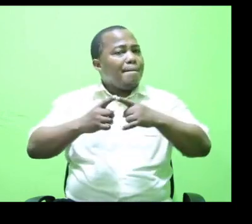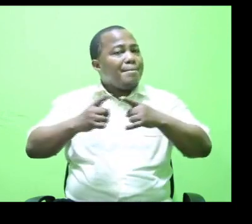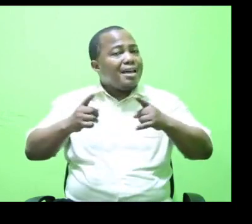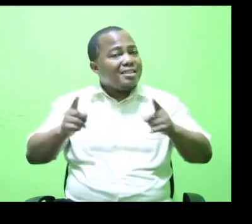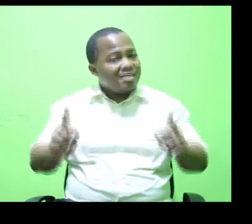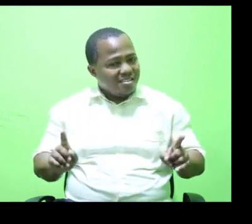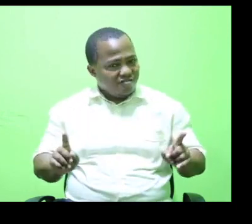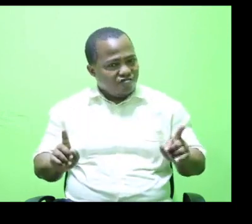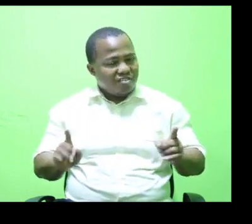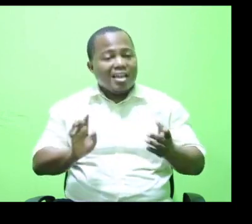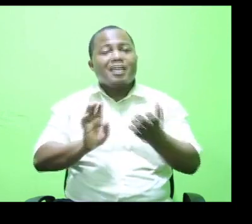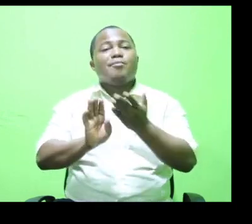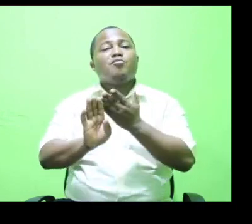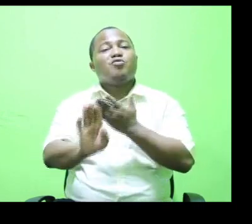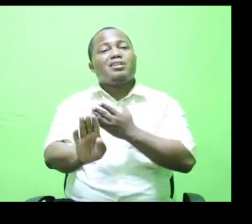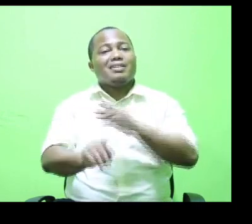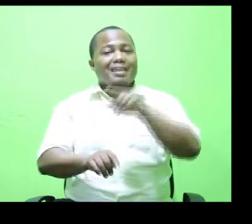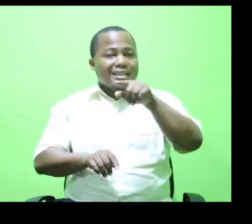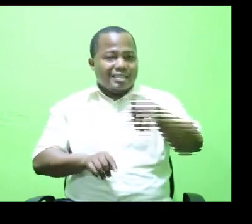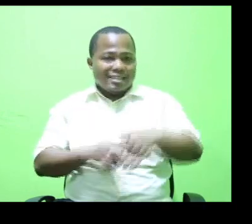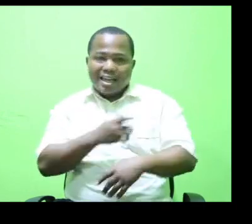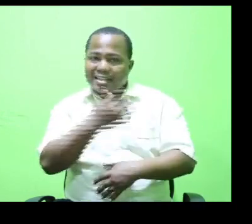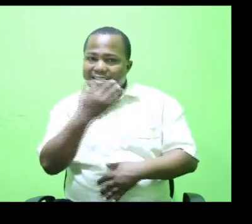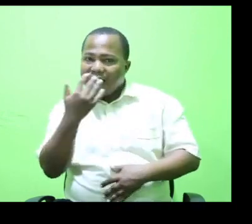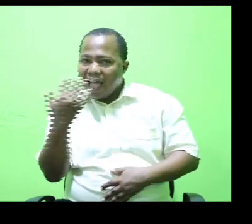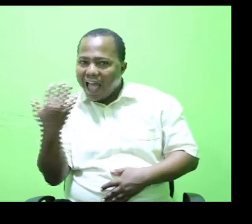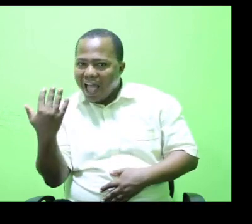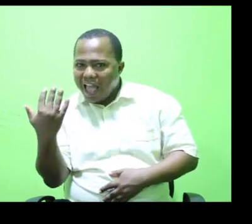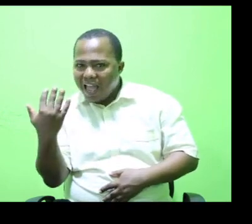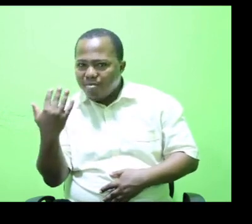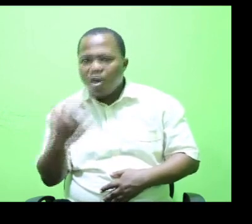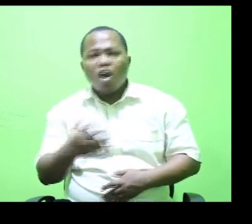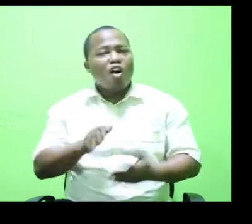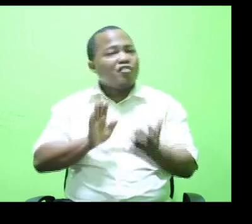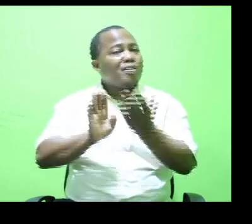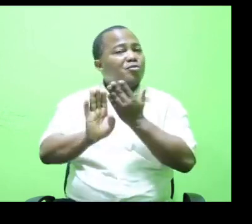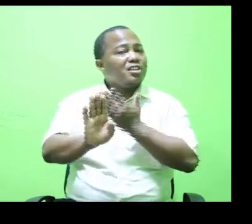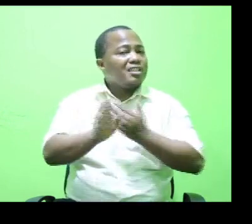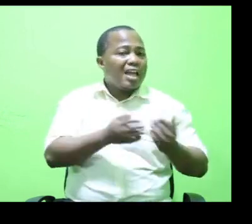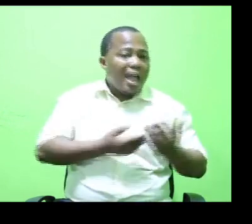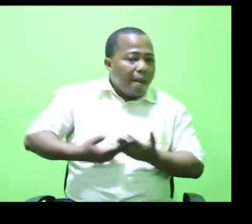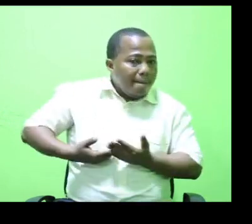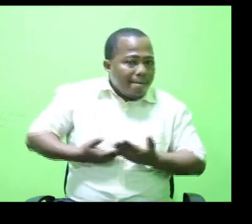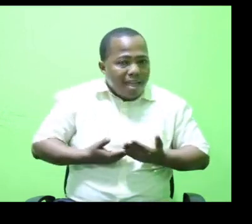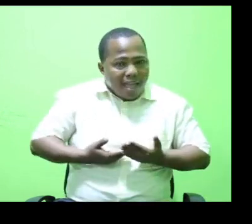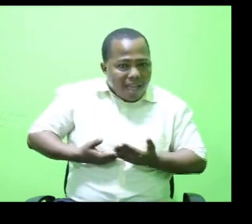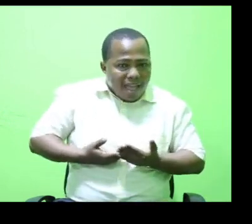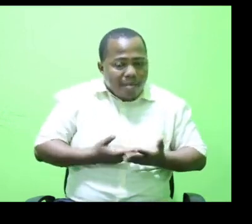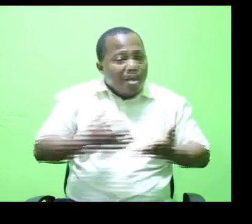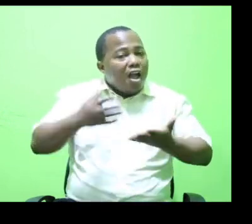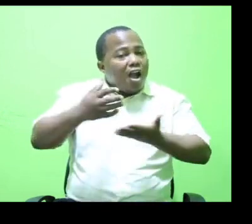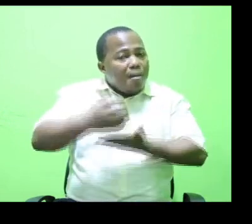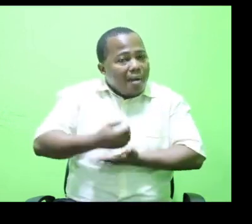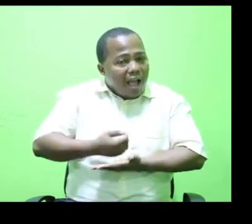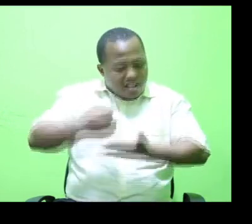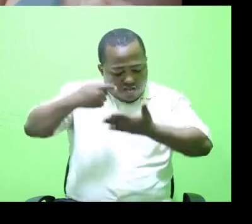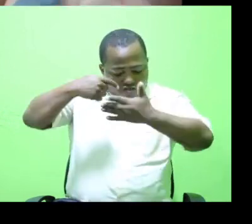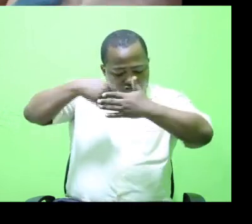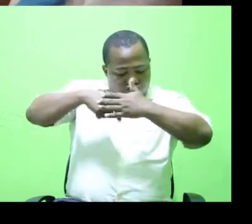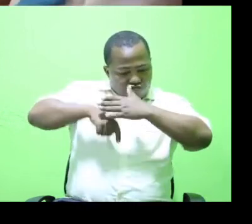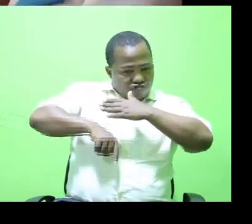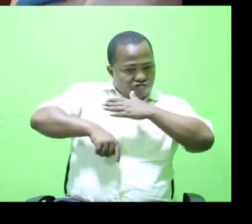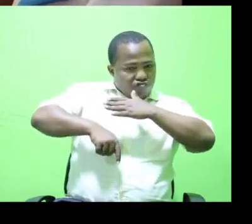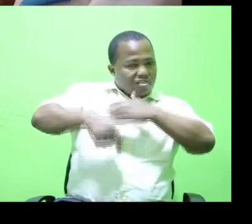immunity is the type of immunity by which a baby has got from